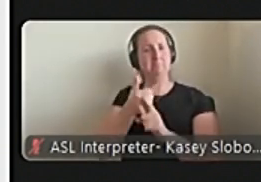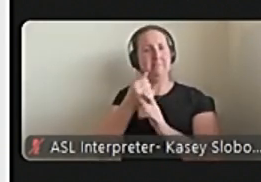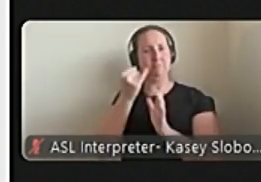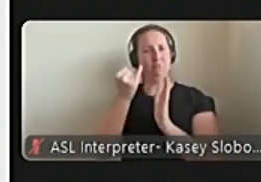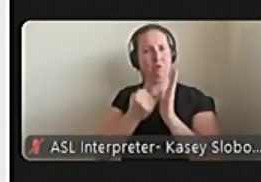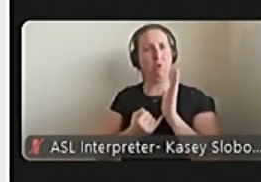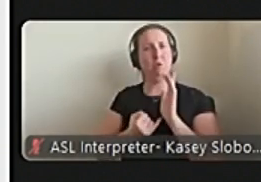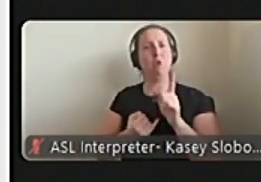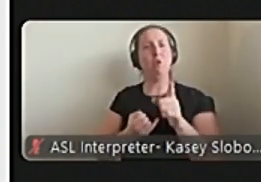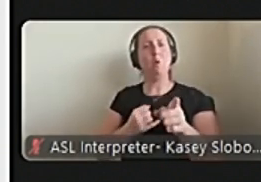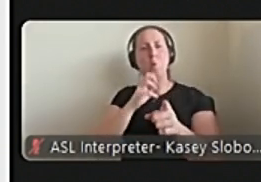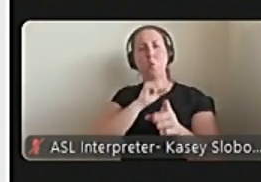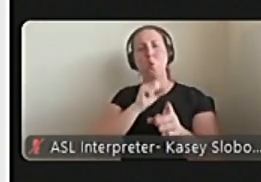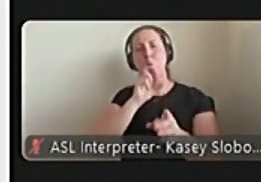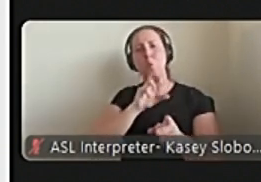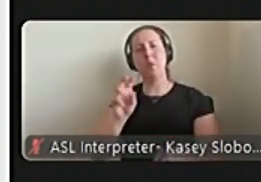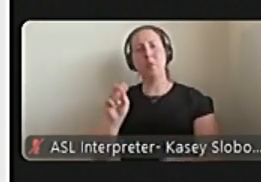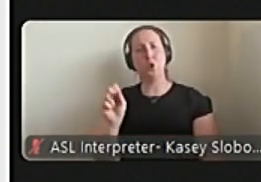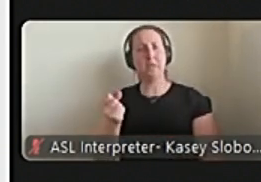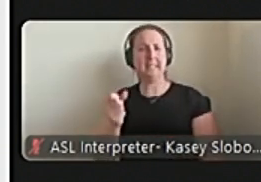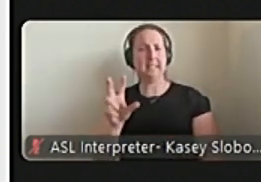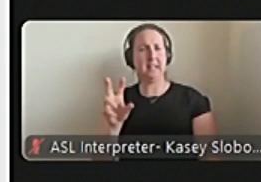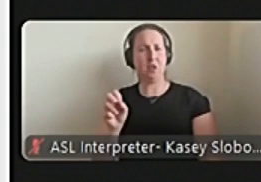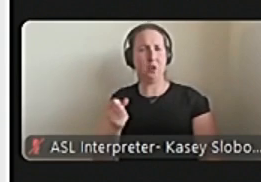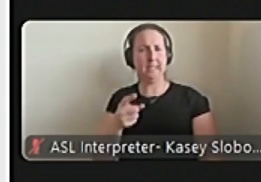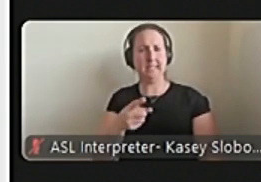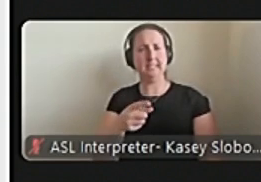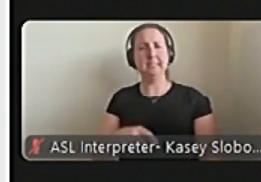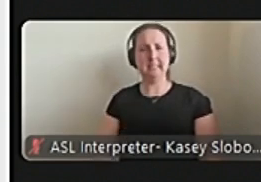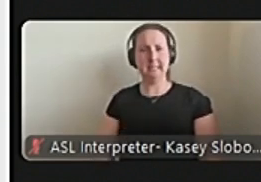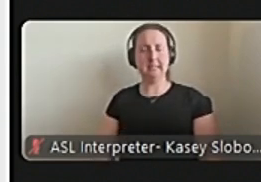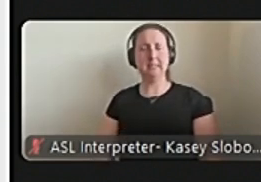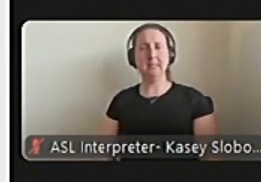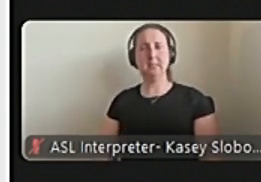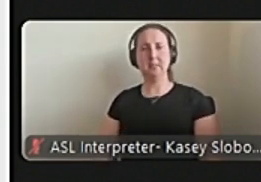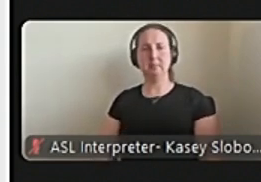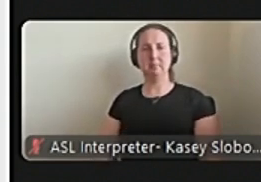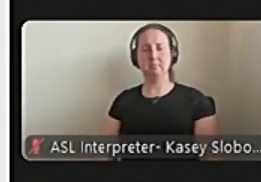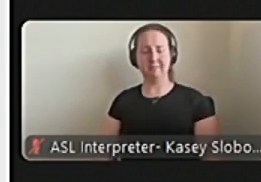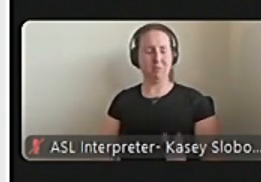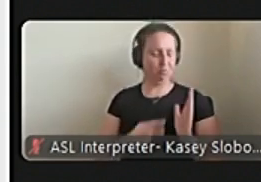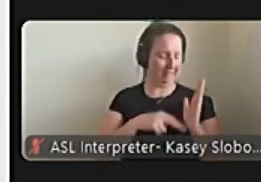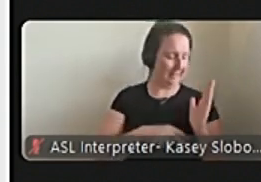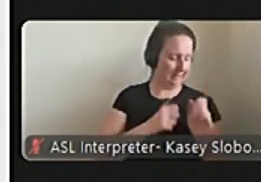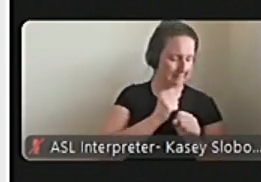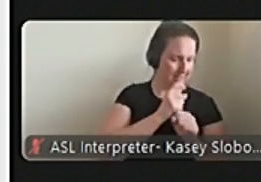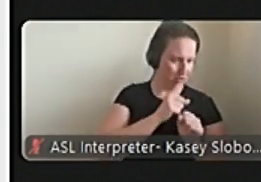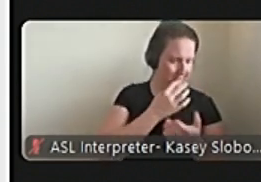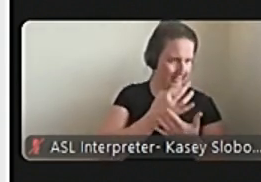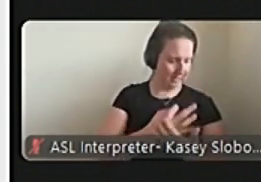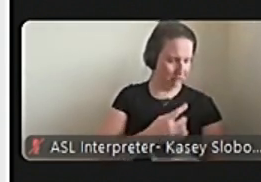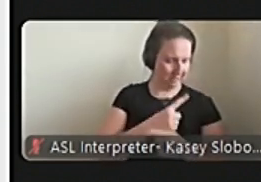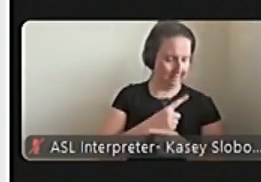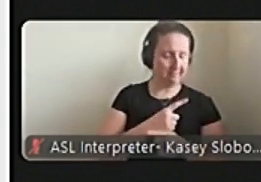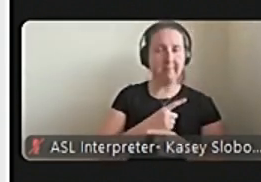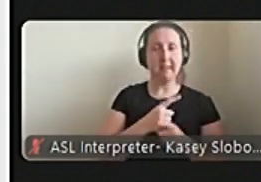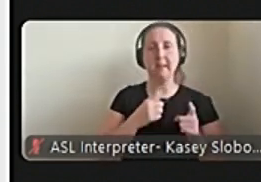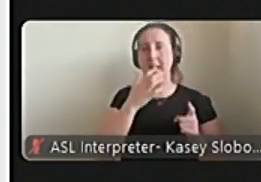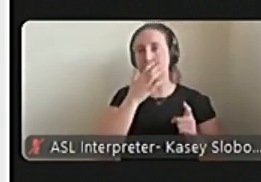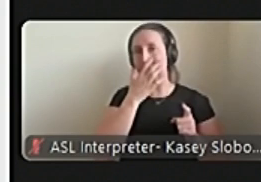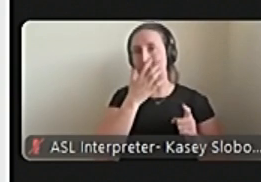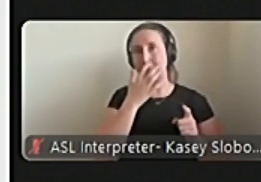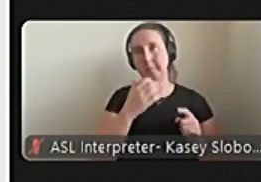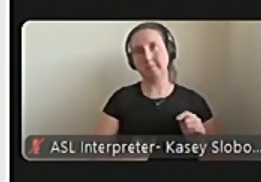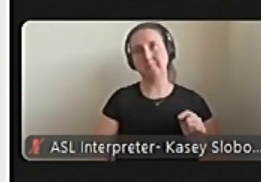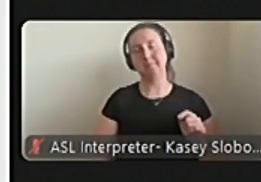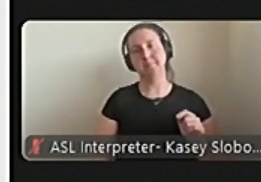his 30s at this point. I have to always make sure I reference this correctly. So this comes as he's